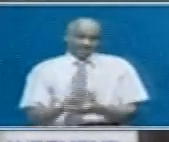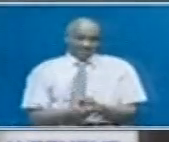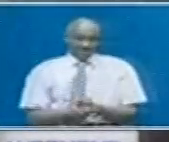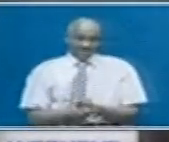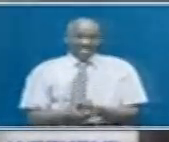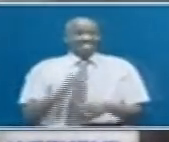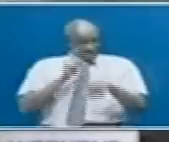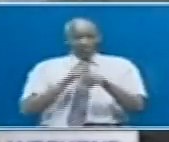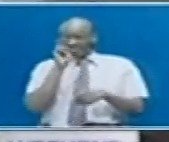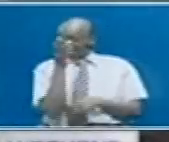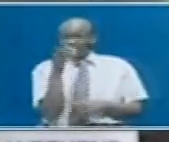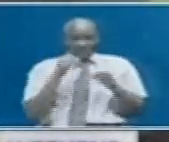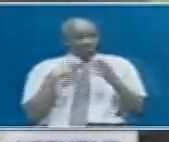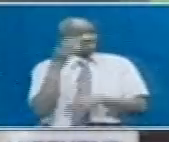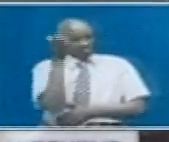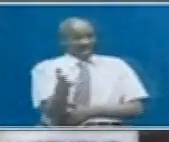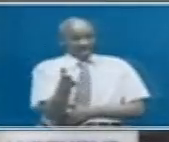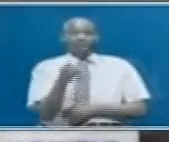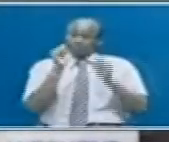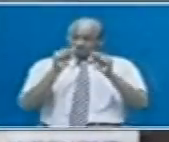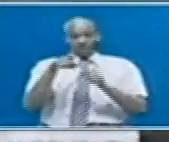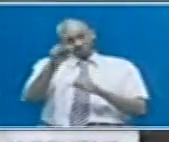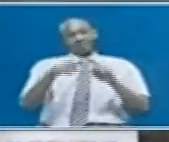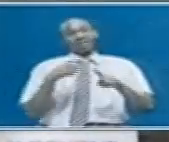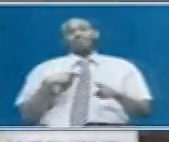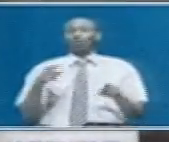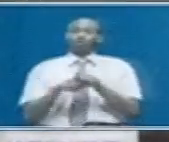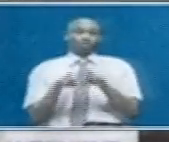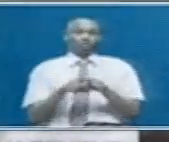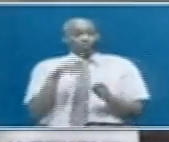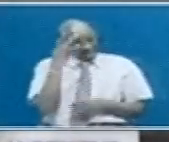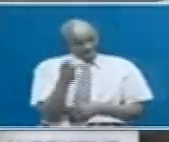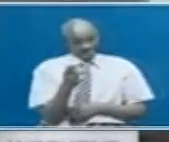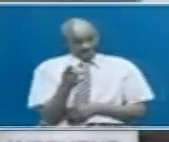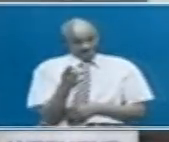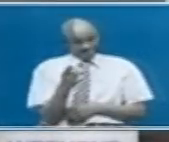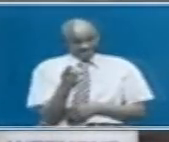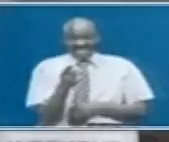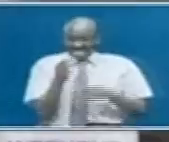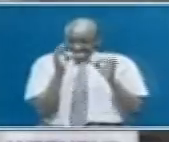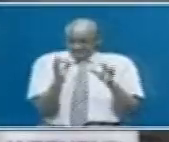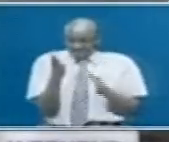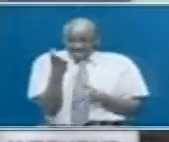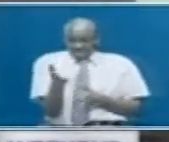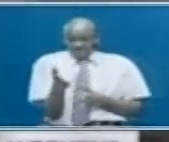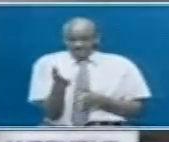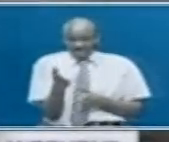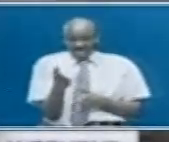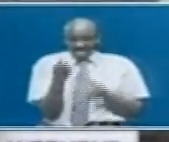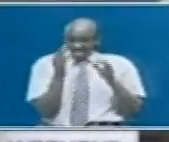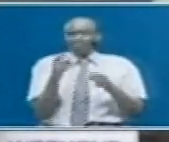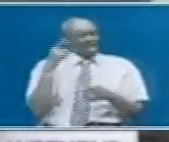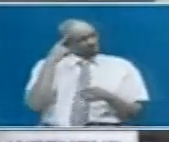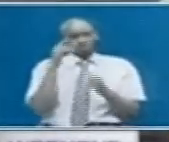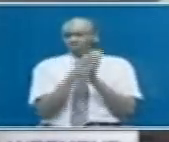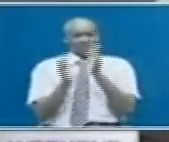mimi ningekuwa karibu, kwa kweli ningeuawa. Kwa sababu ingekuwa sasa, yei, ingekuwa story